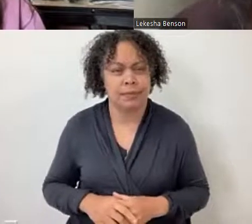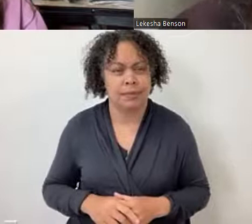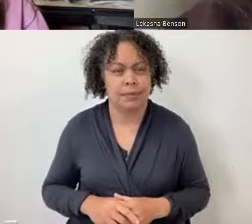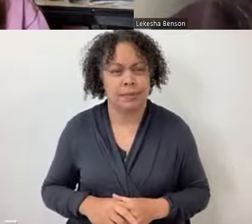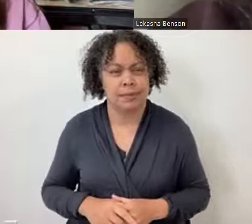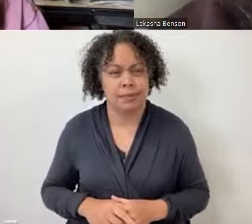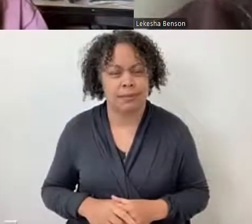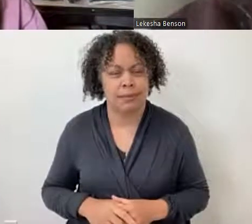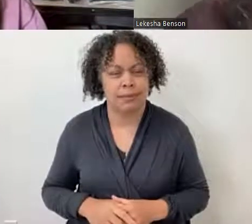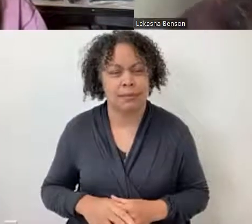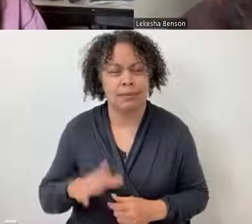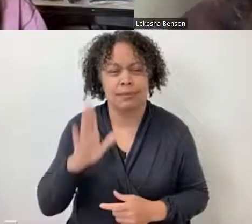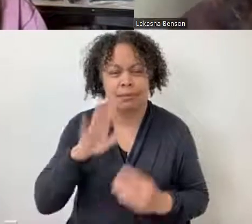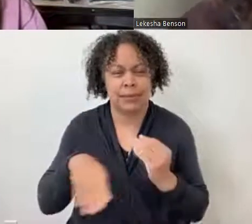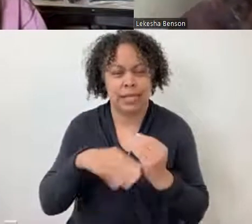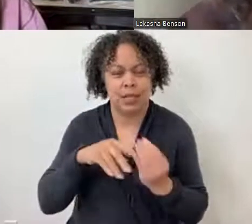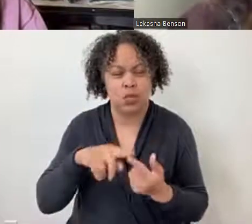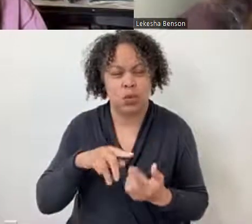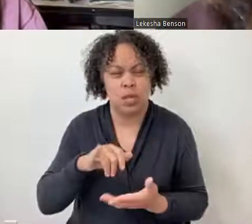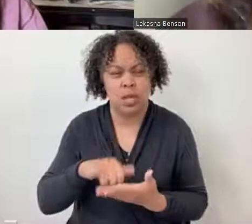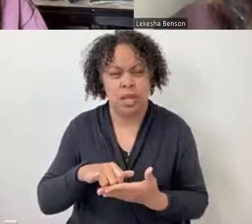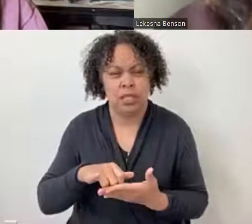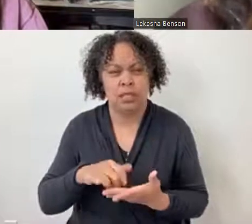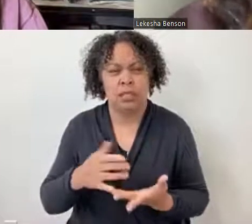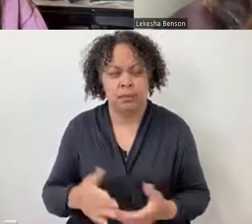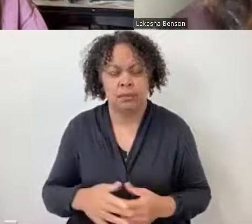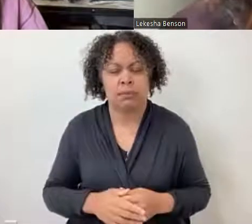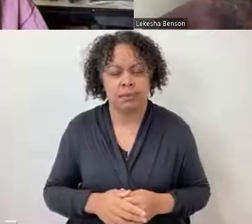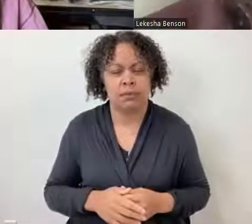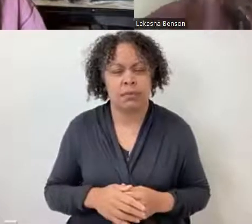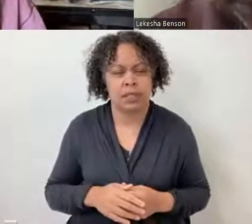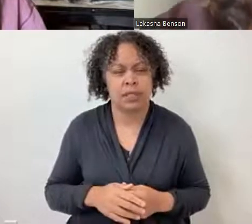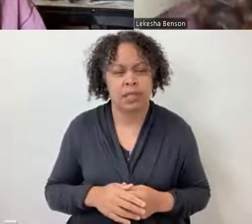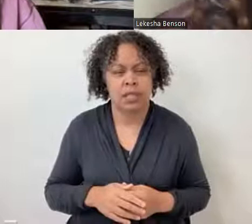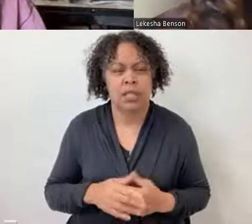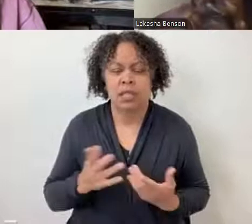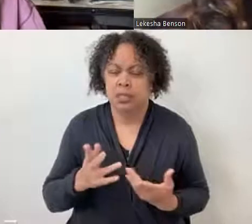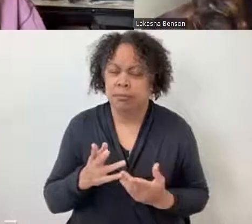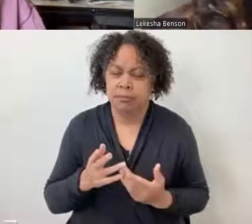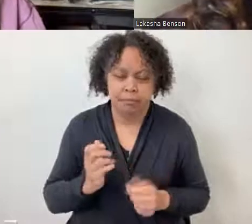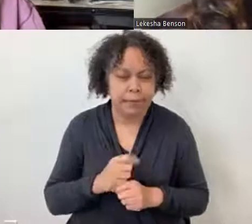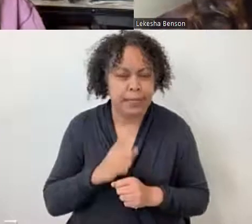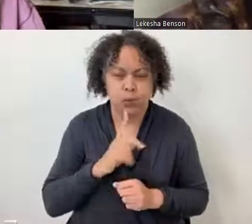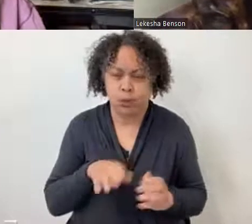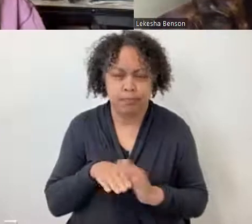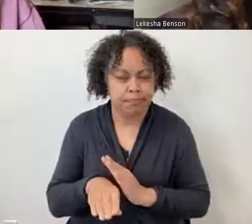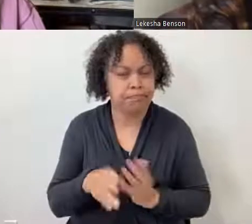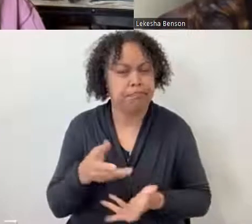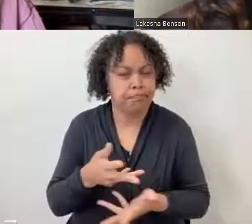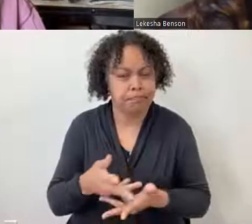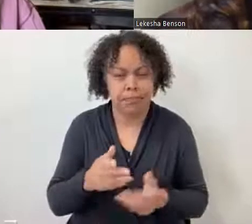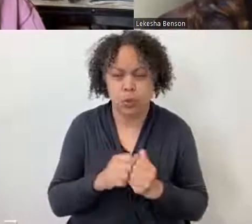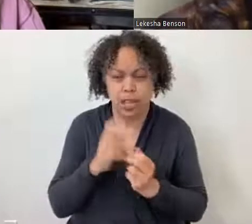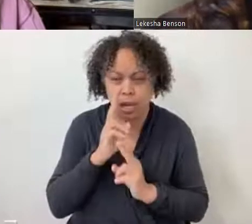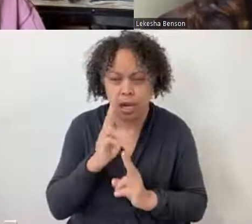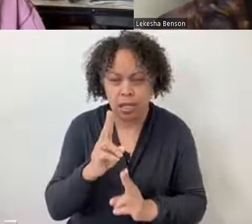I would add to that is that you walk in an honorable way, you walk in